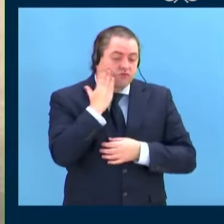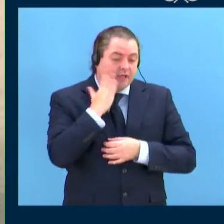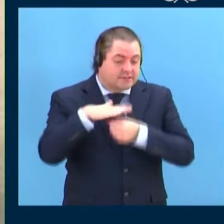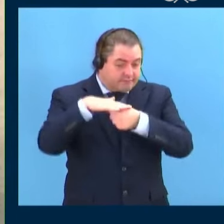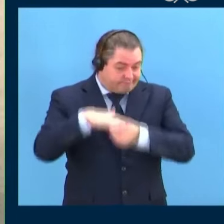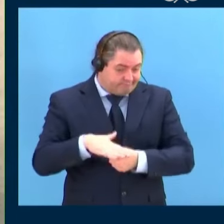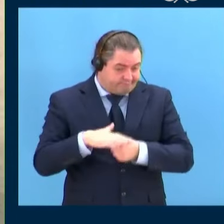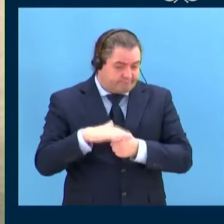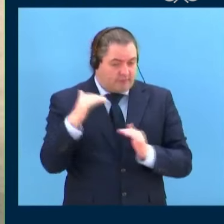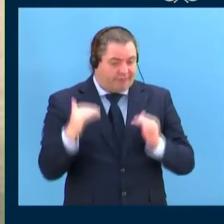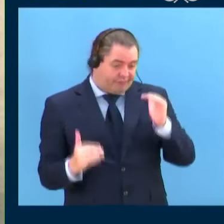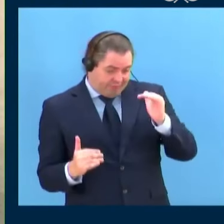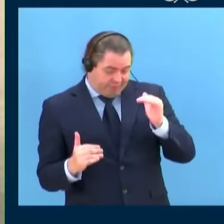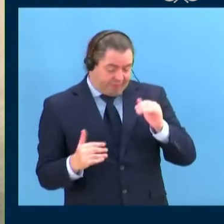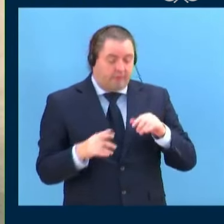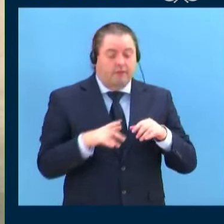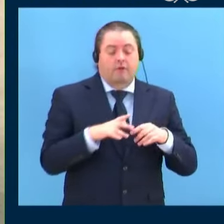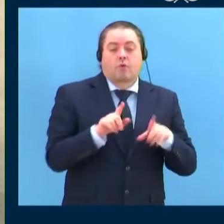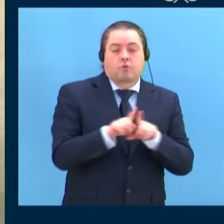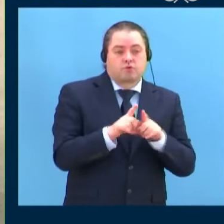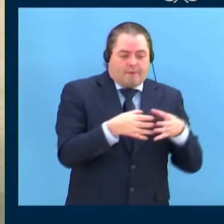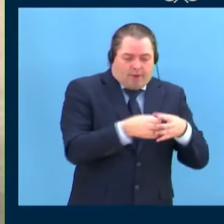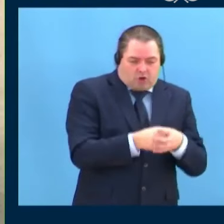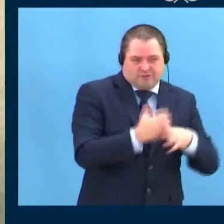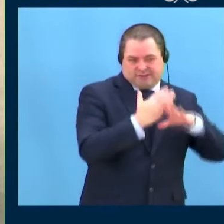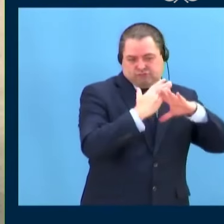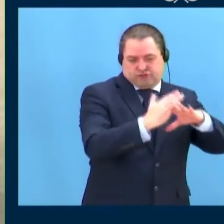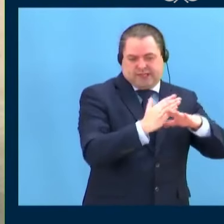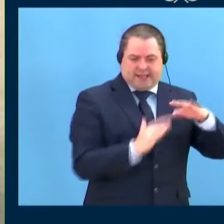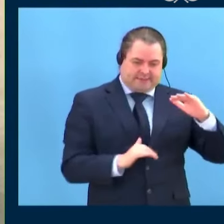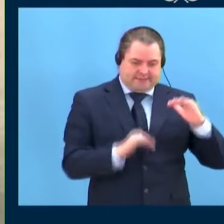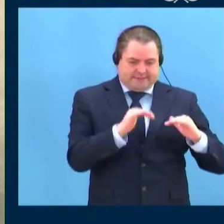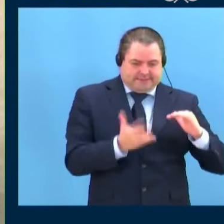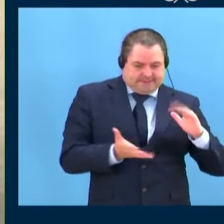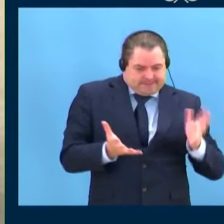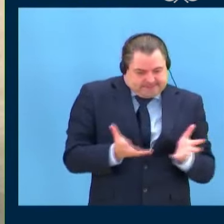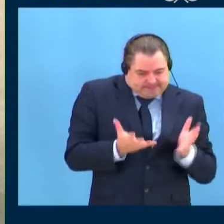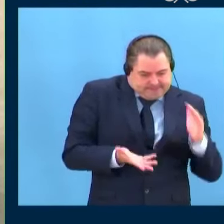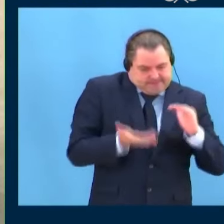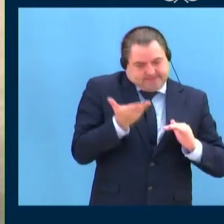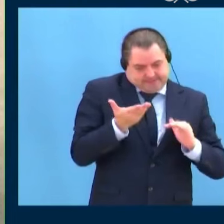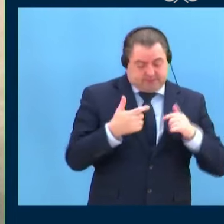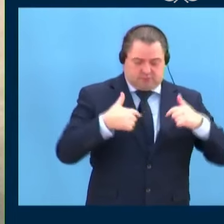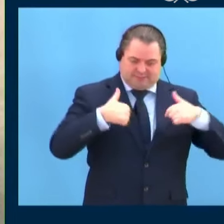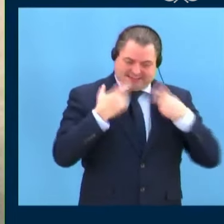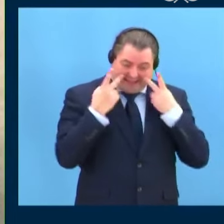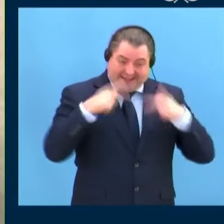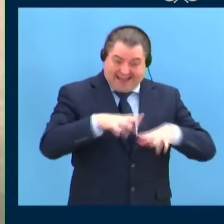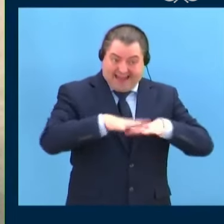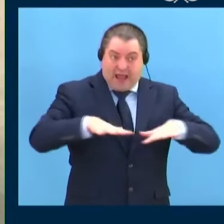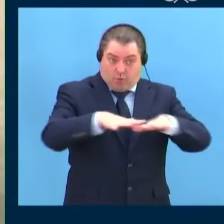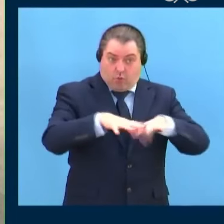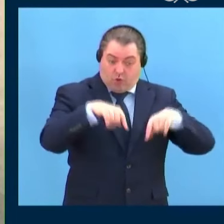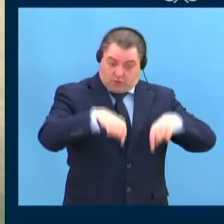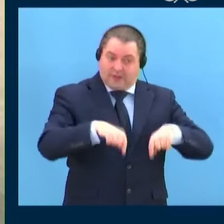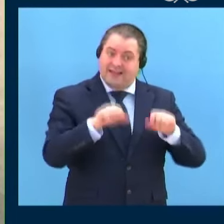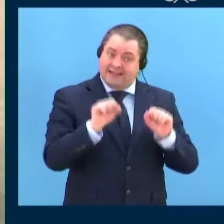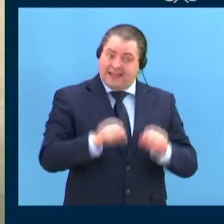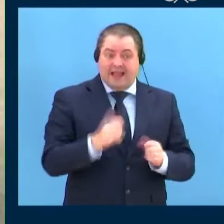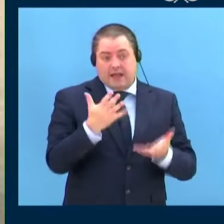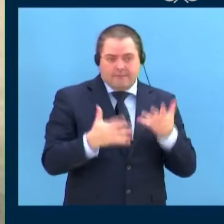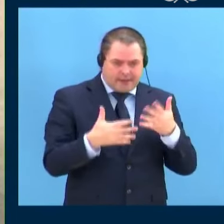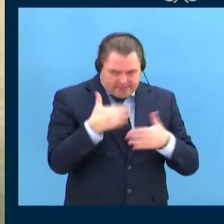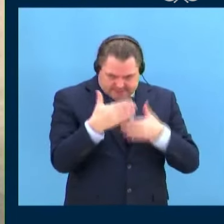and Protection of Minorities. My second recommendation would be for the network to facilitate the creation